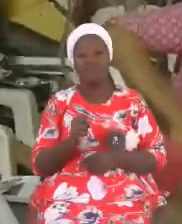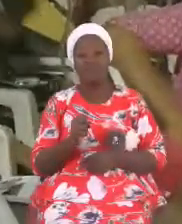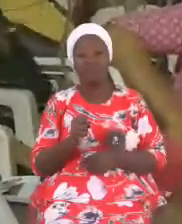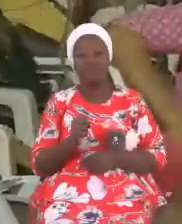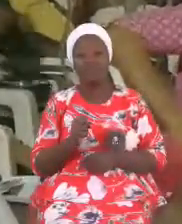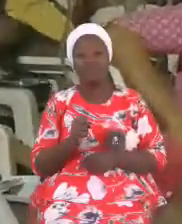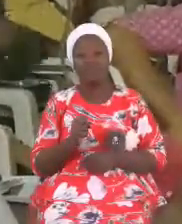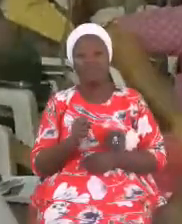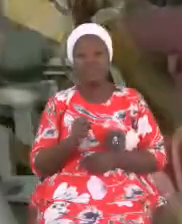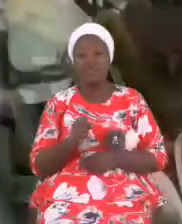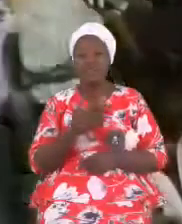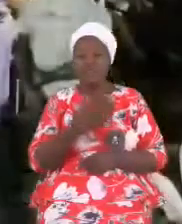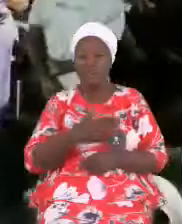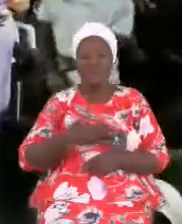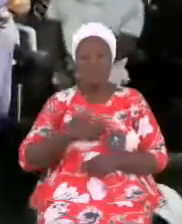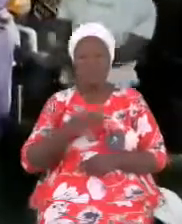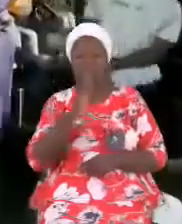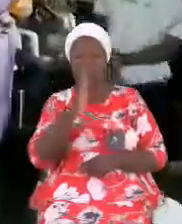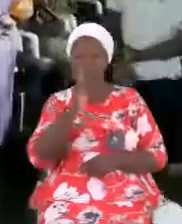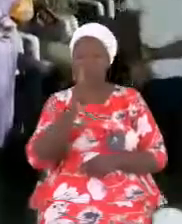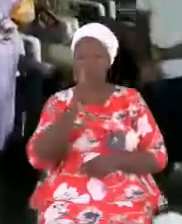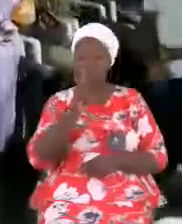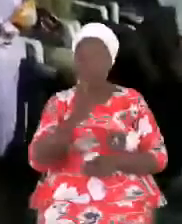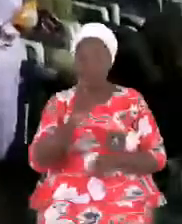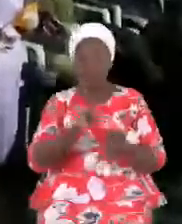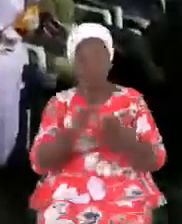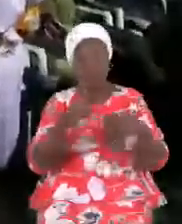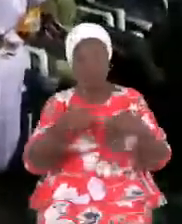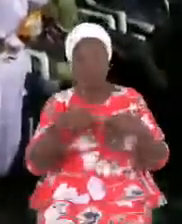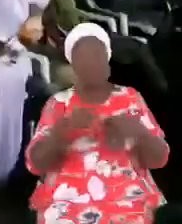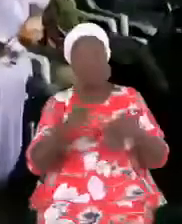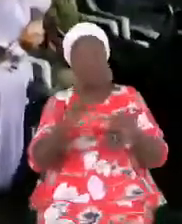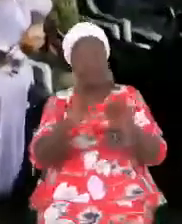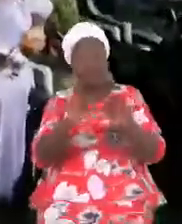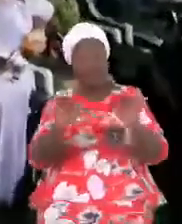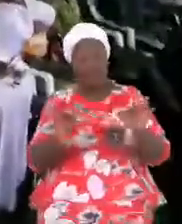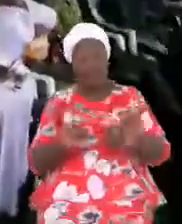Ensure you have the forms in your hands,